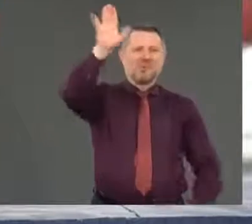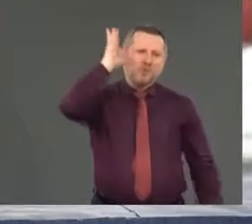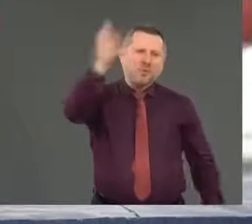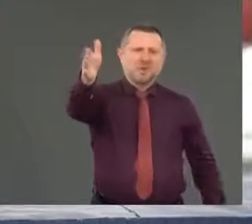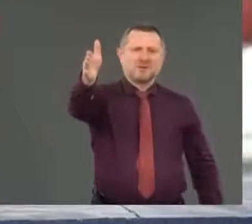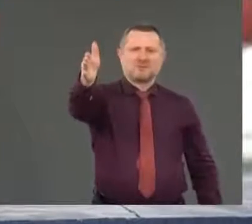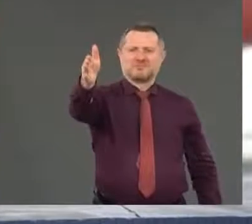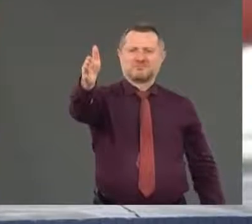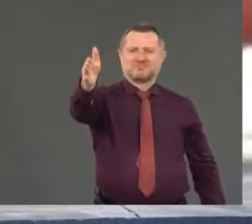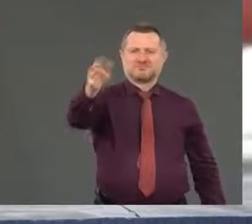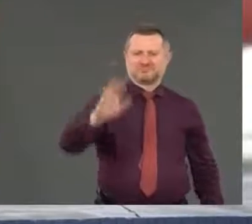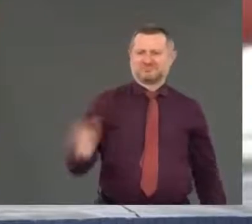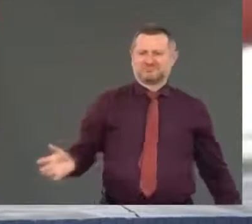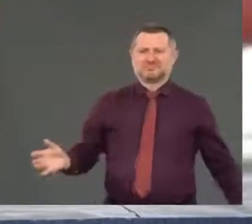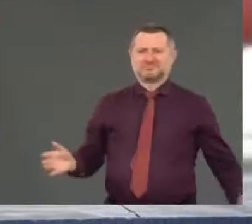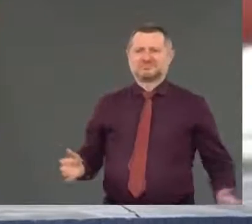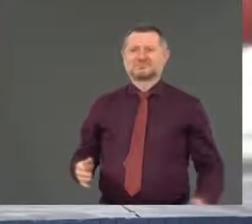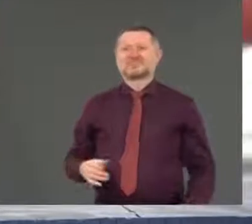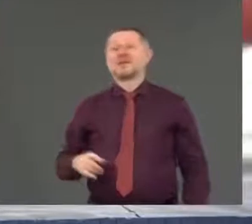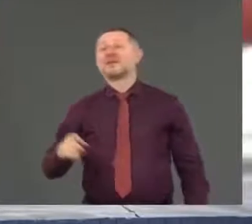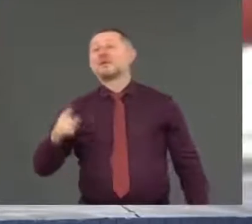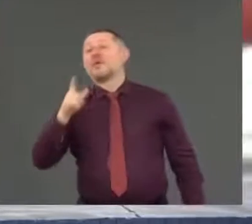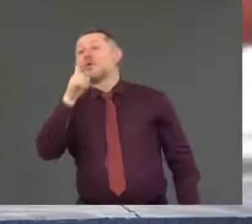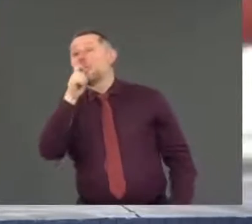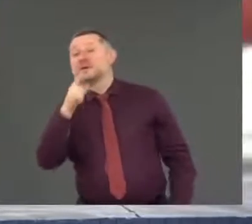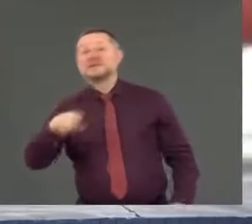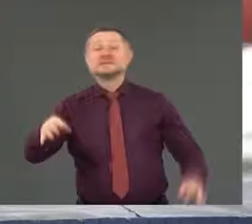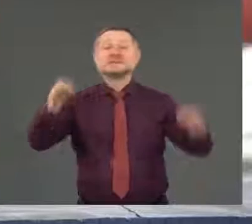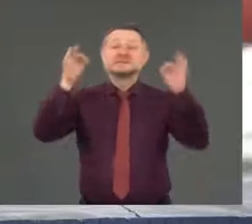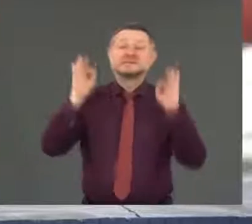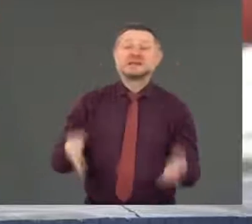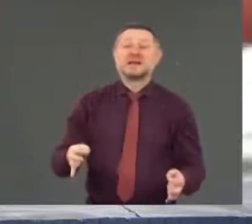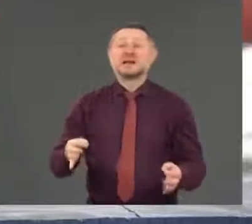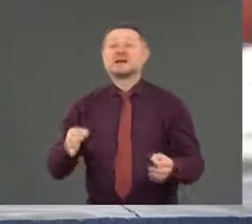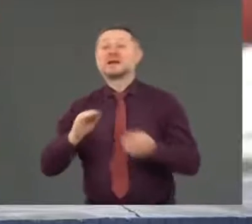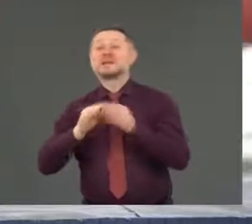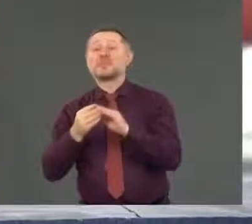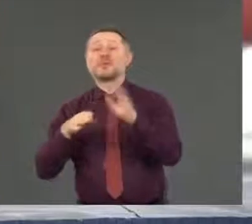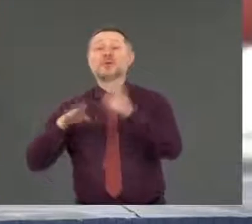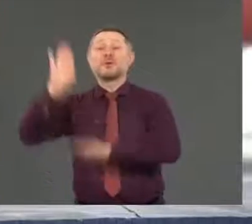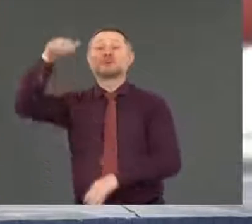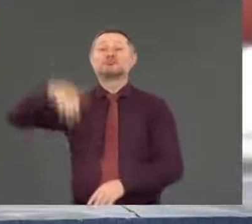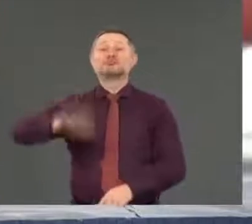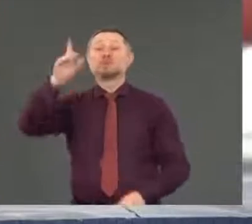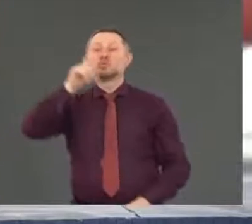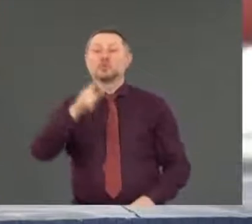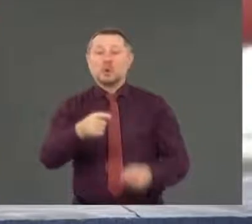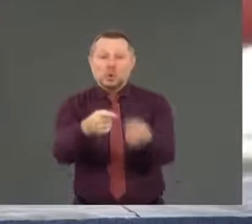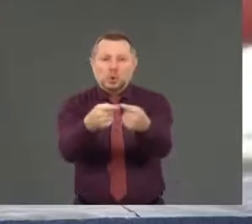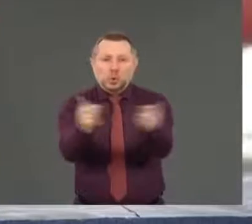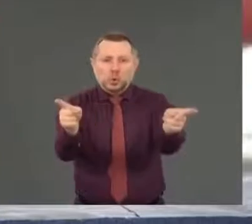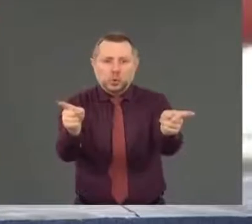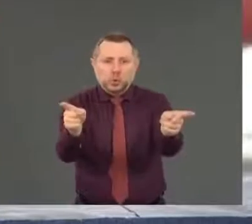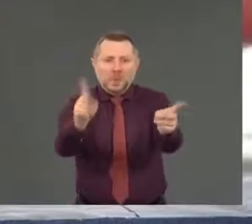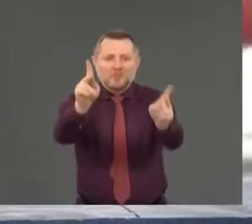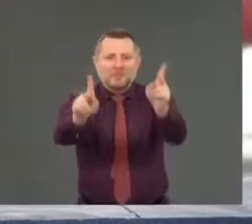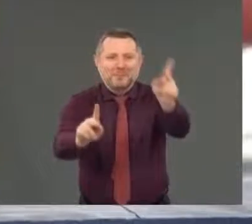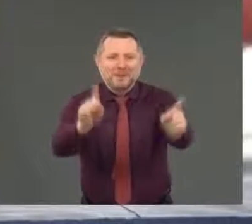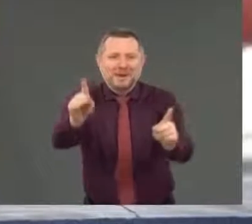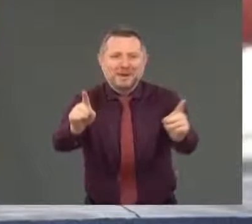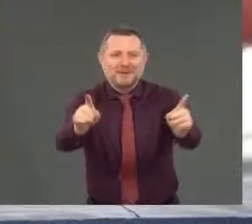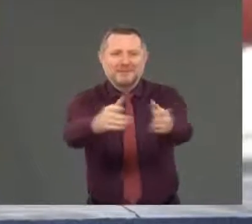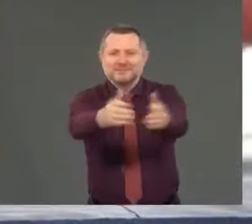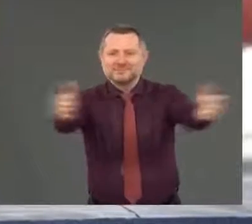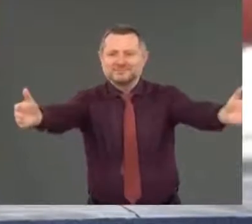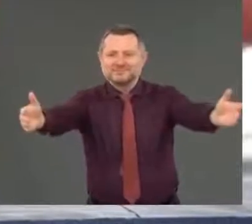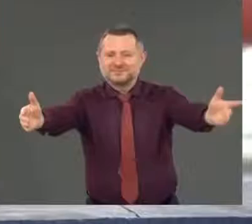determine what happens to the number? The person in the mirror determines that number. You tell me what people do today, I'll tell